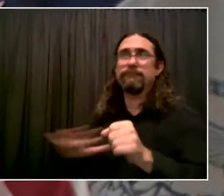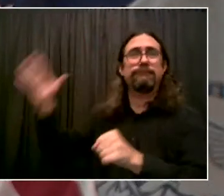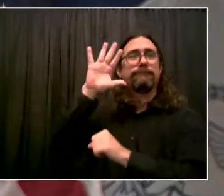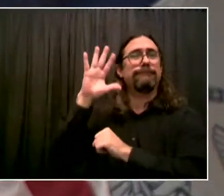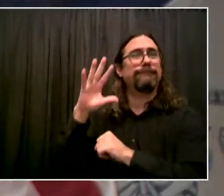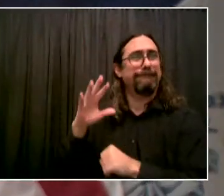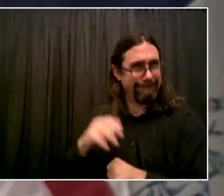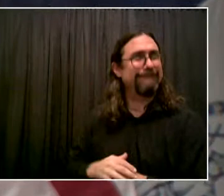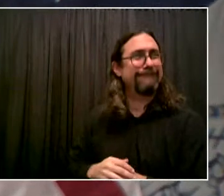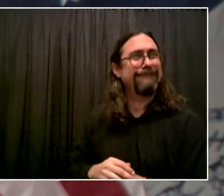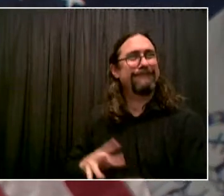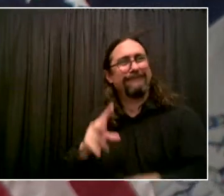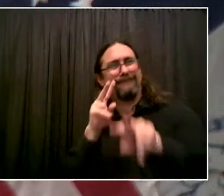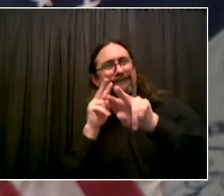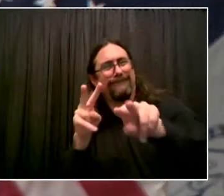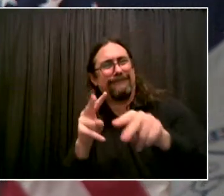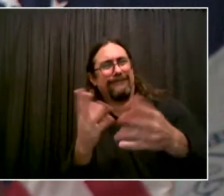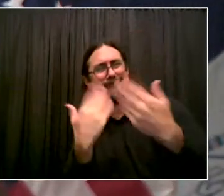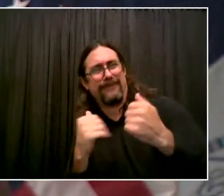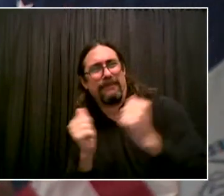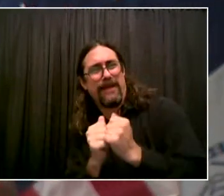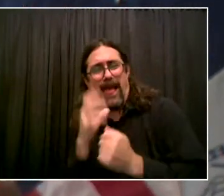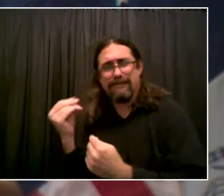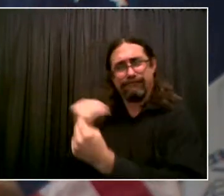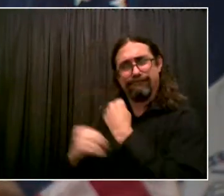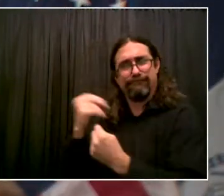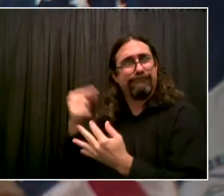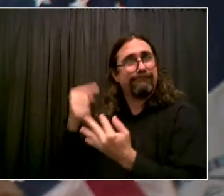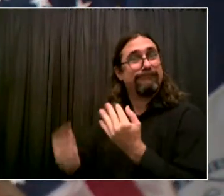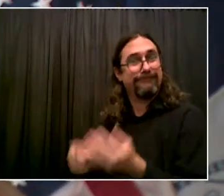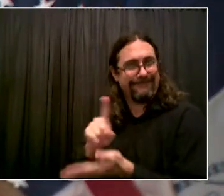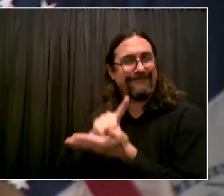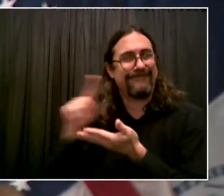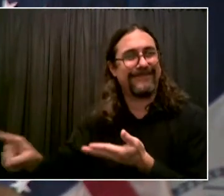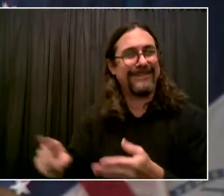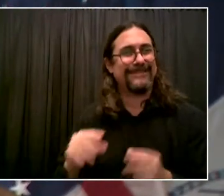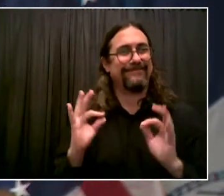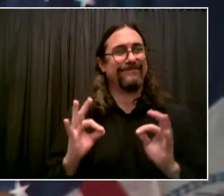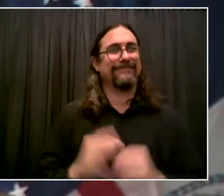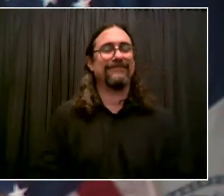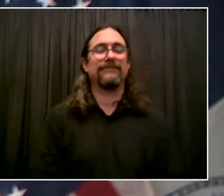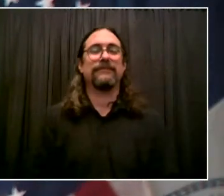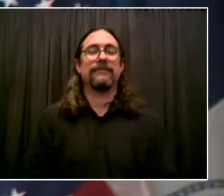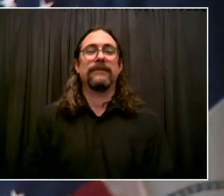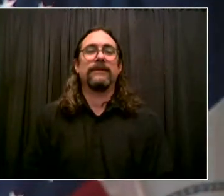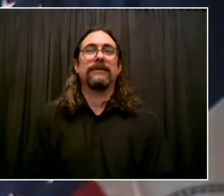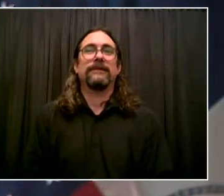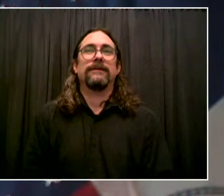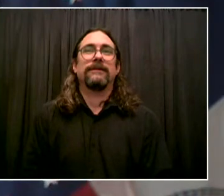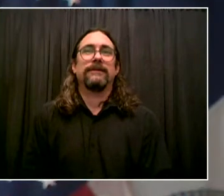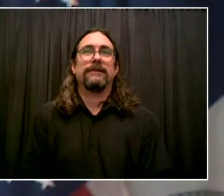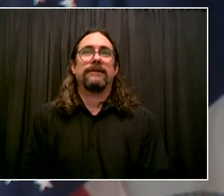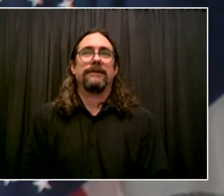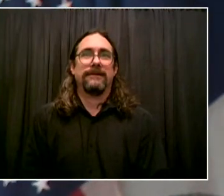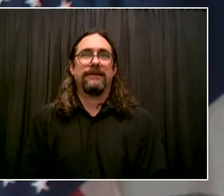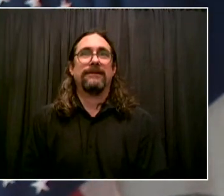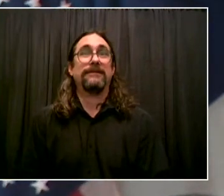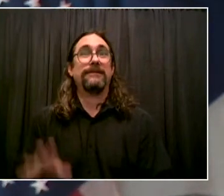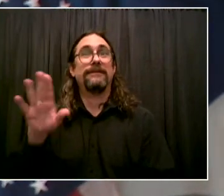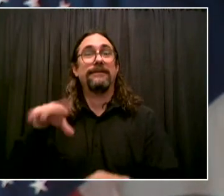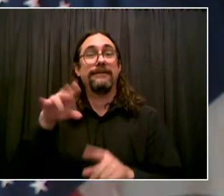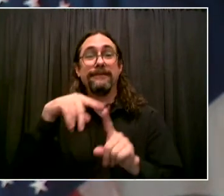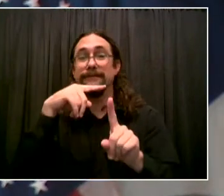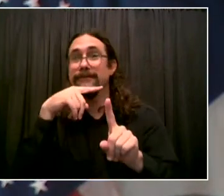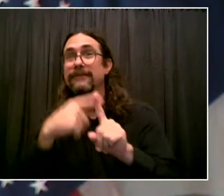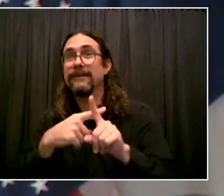think, okay, it bobbles pretty well. I want to make sure Mr. Met's doing well. Mr. Met, as you know, has been